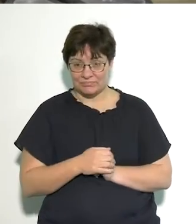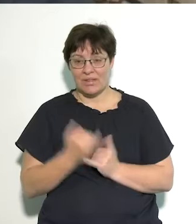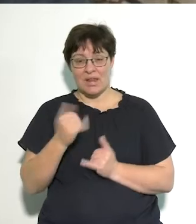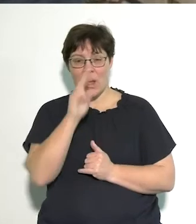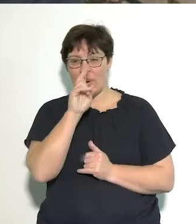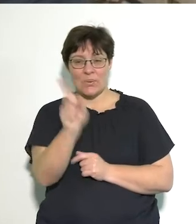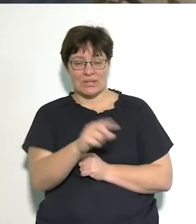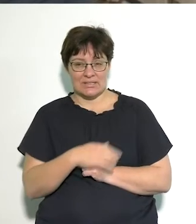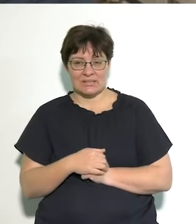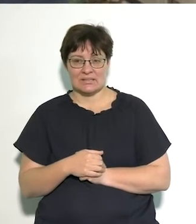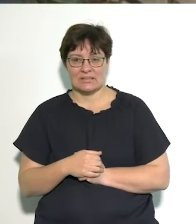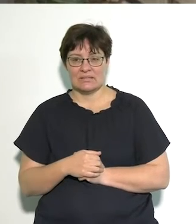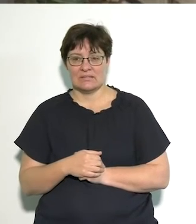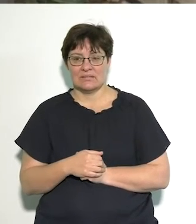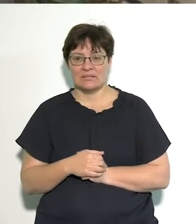it looks like now.